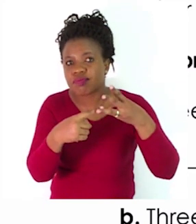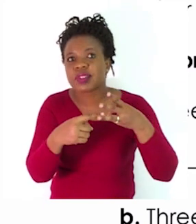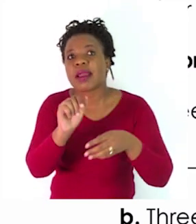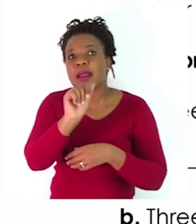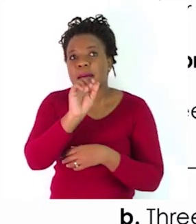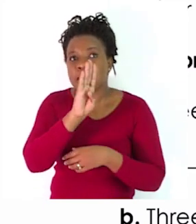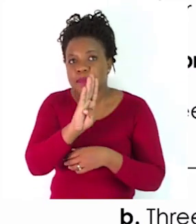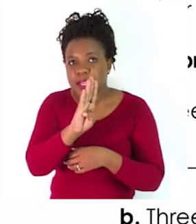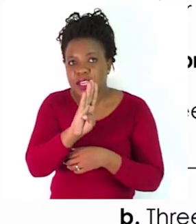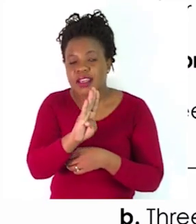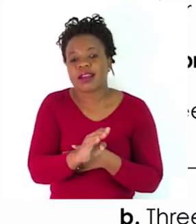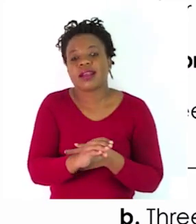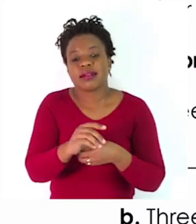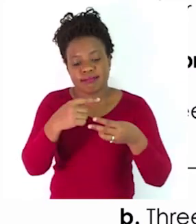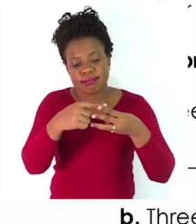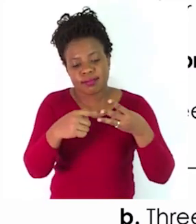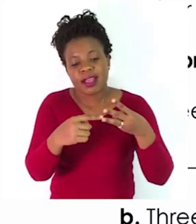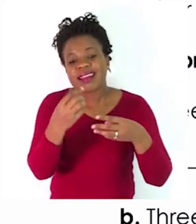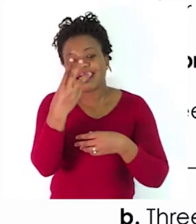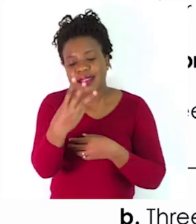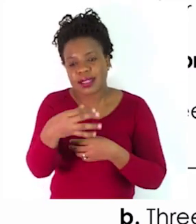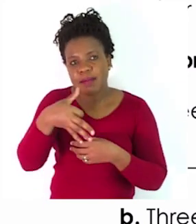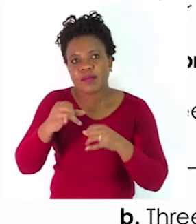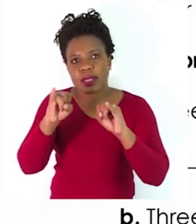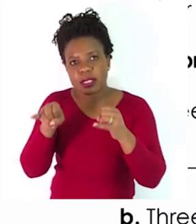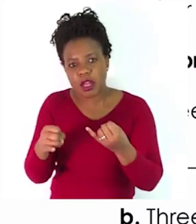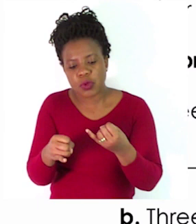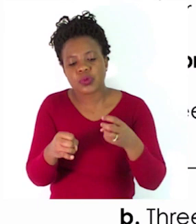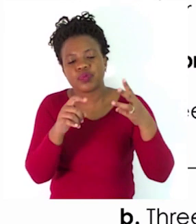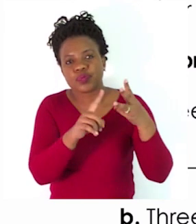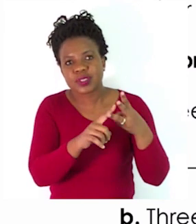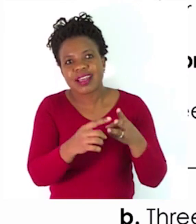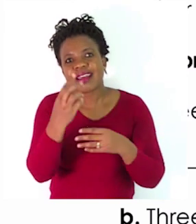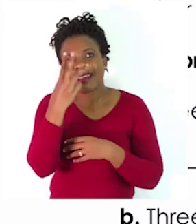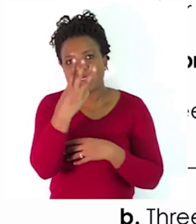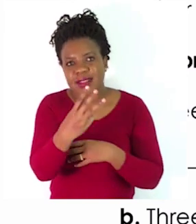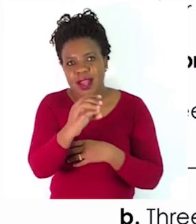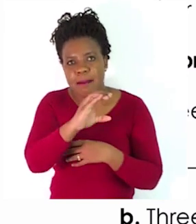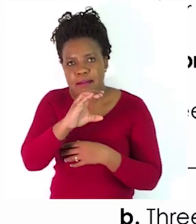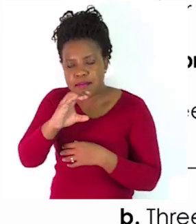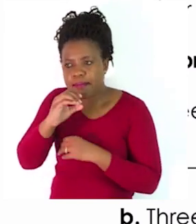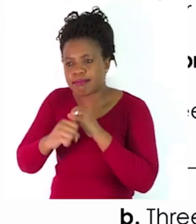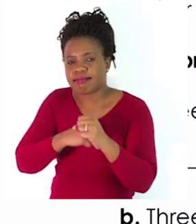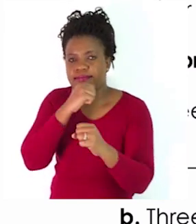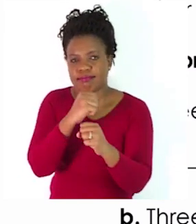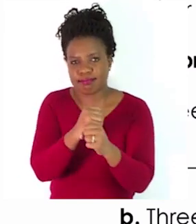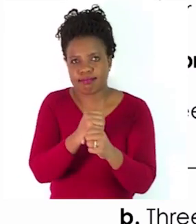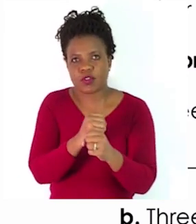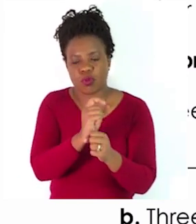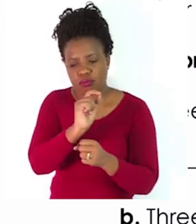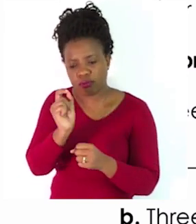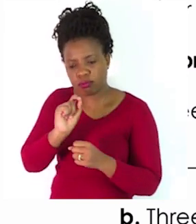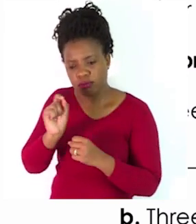3 Namibian towns. 3 months of the year. That should be fairly easy, boys and